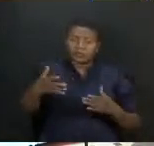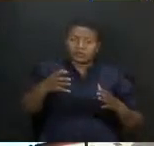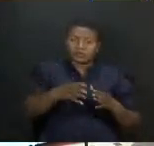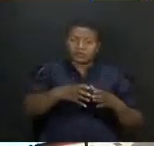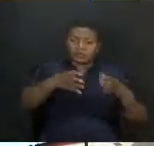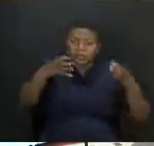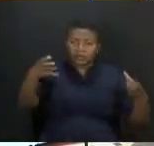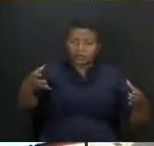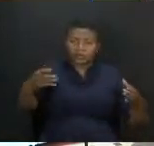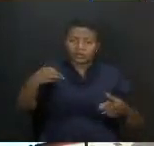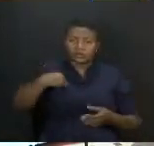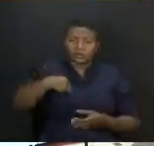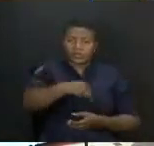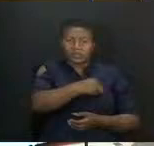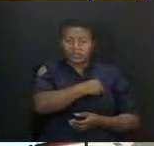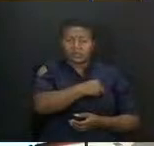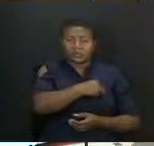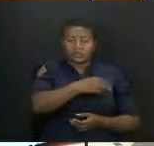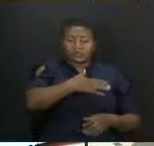You are in government.